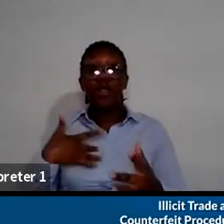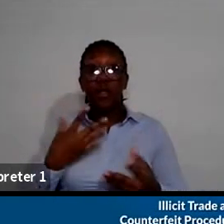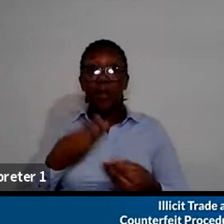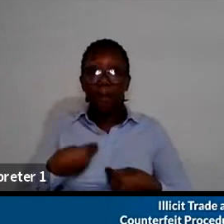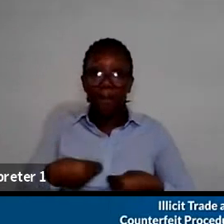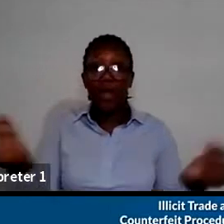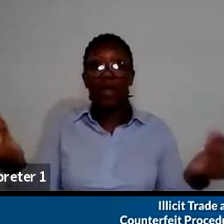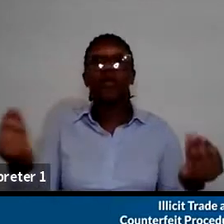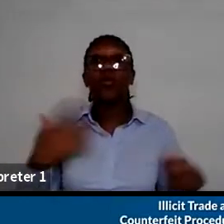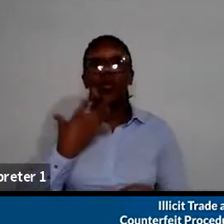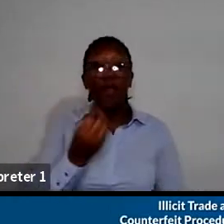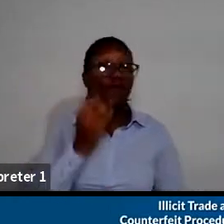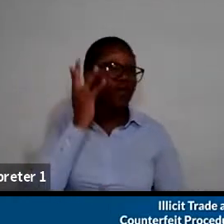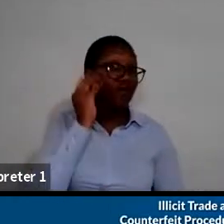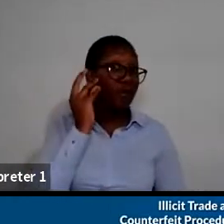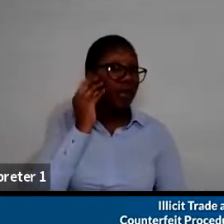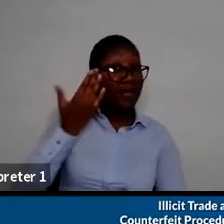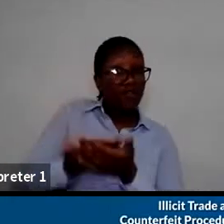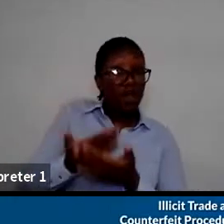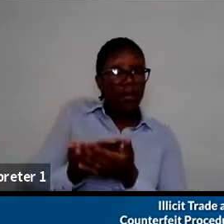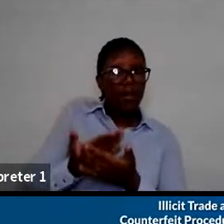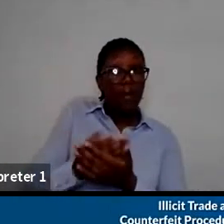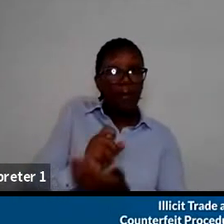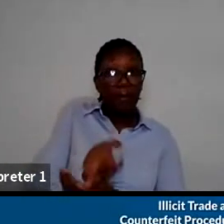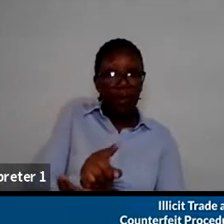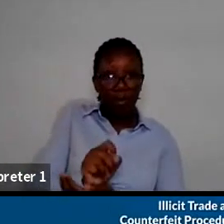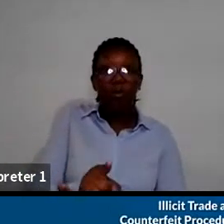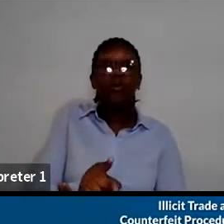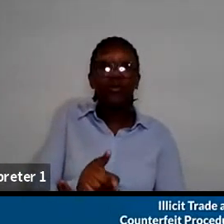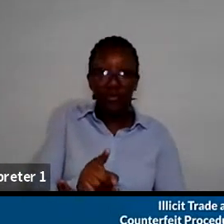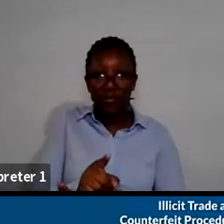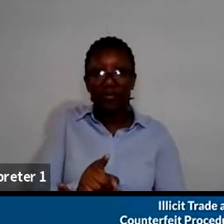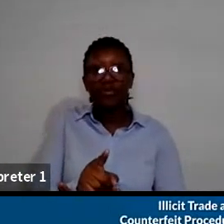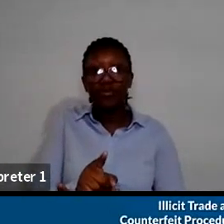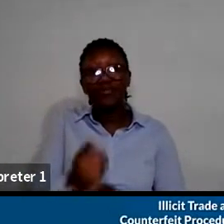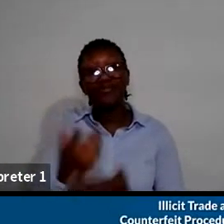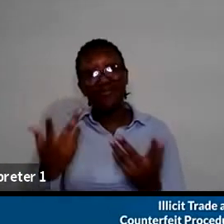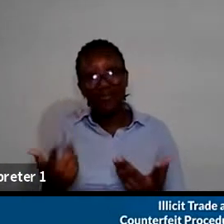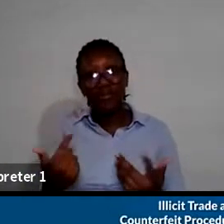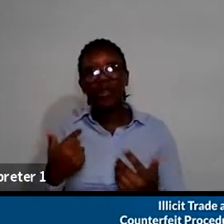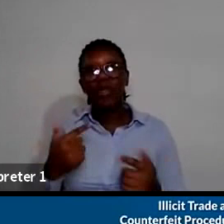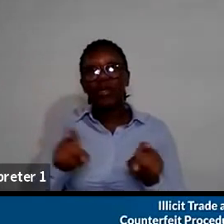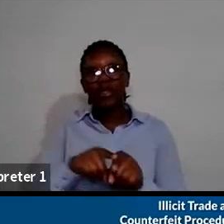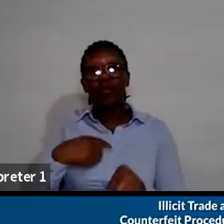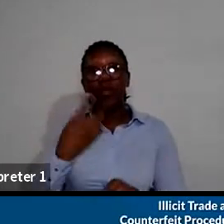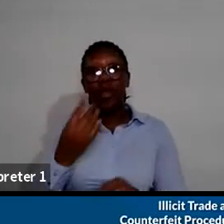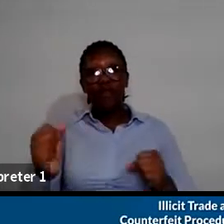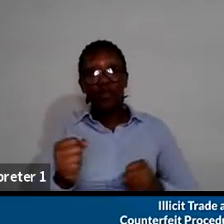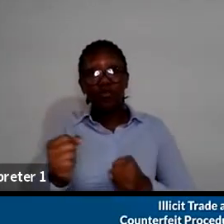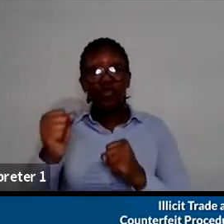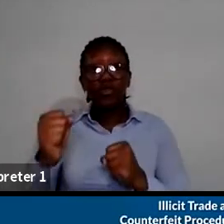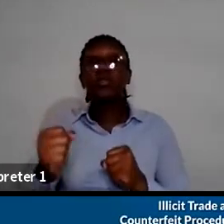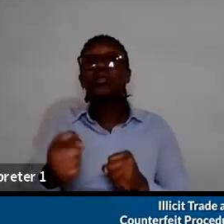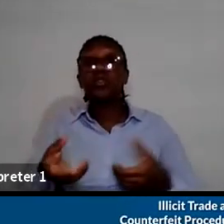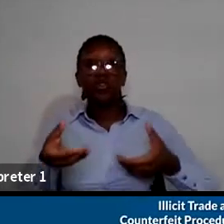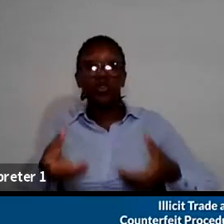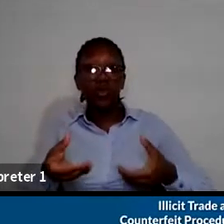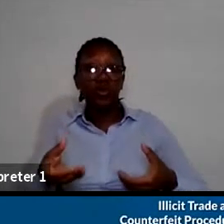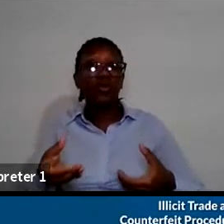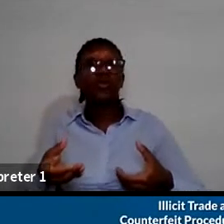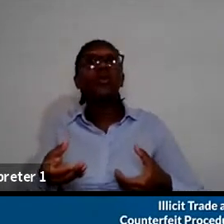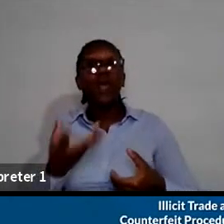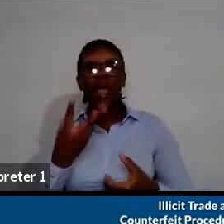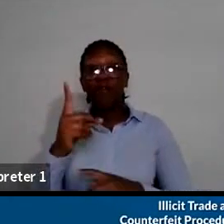information available on that document as well. So our strategic document that gets published through the Commissioner's